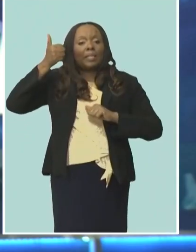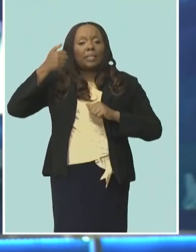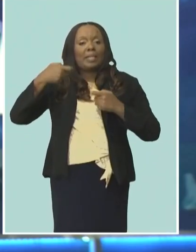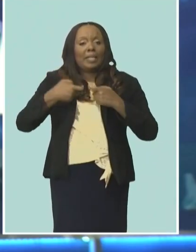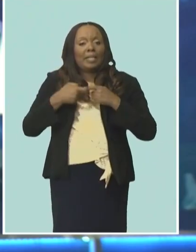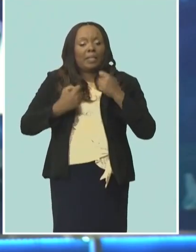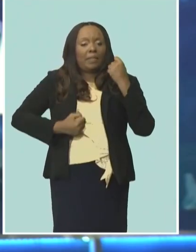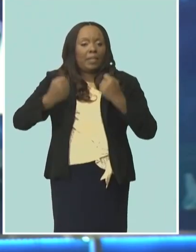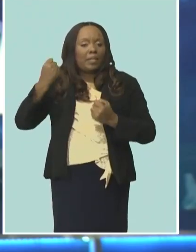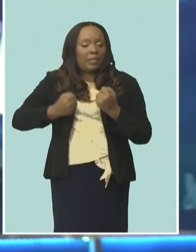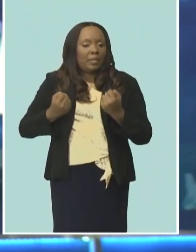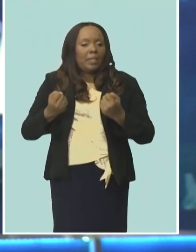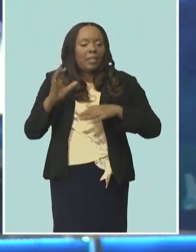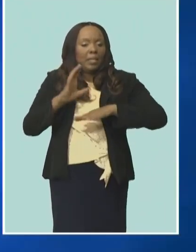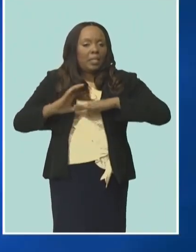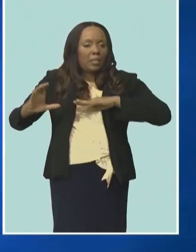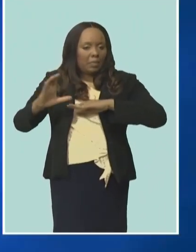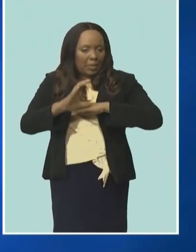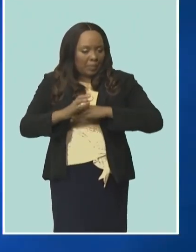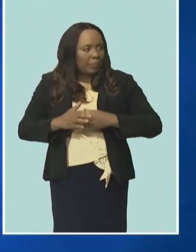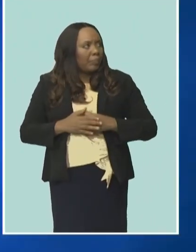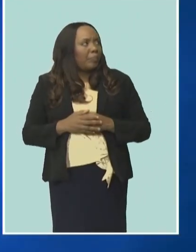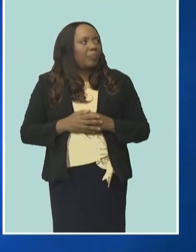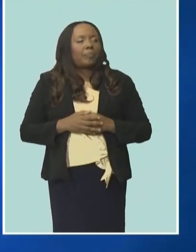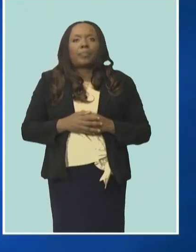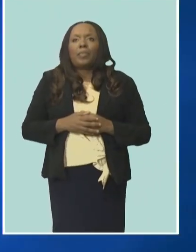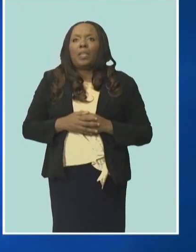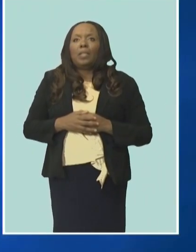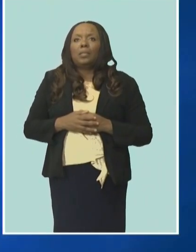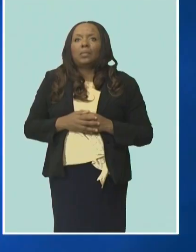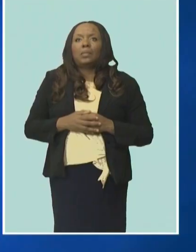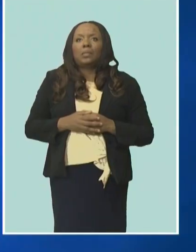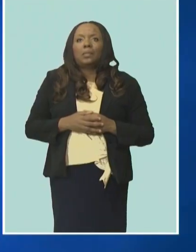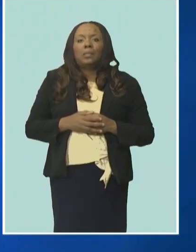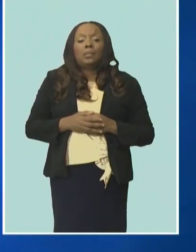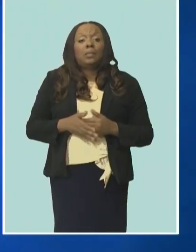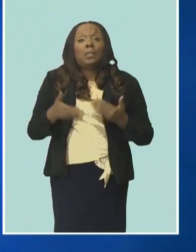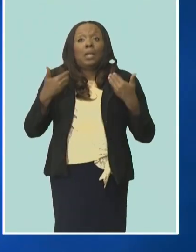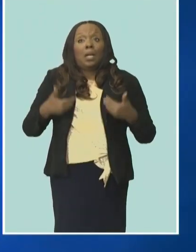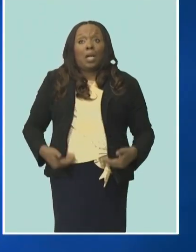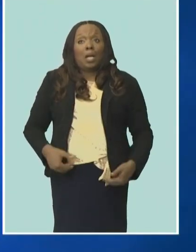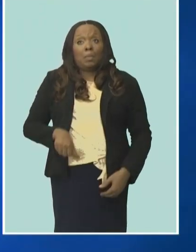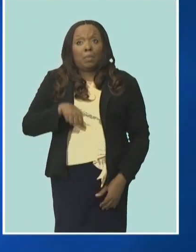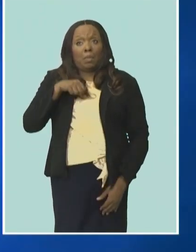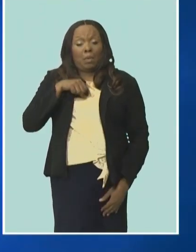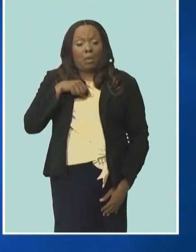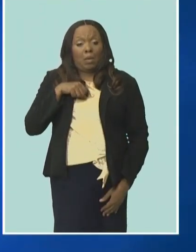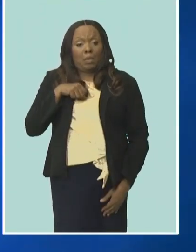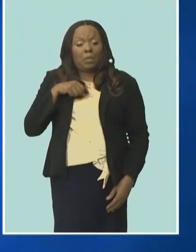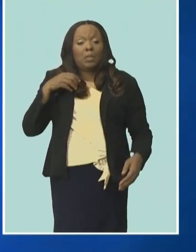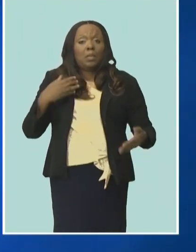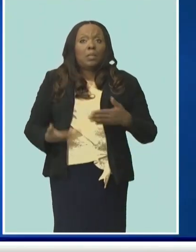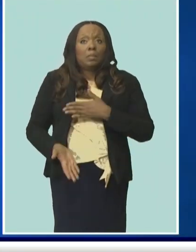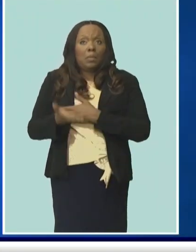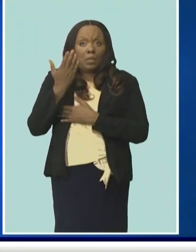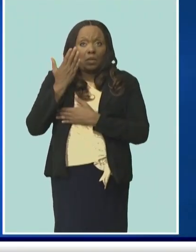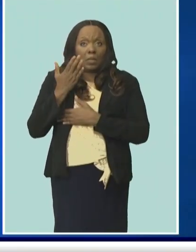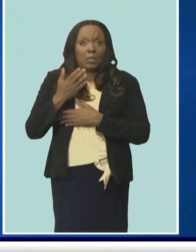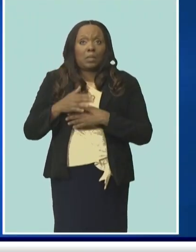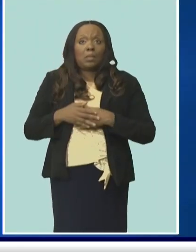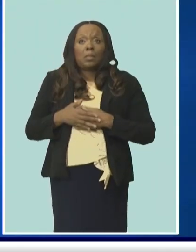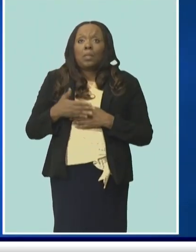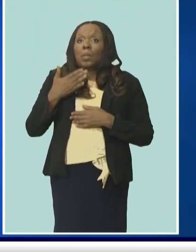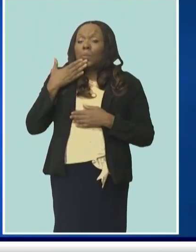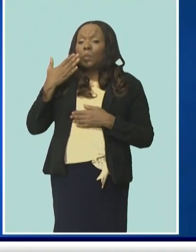region. I am proud to say here this morning that back